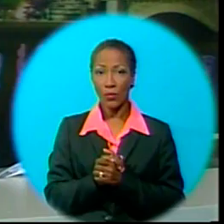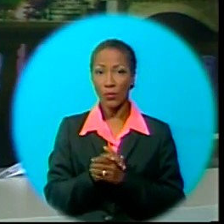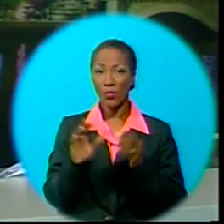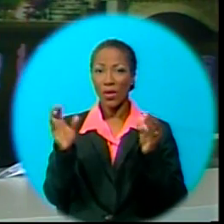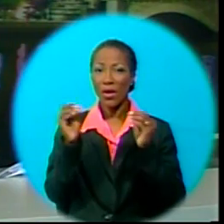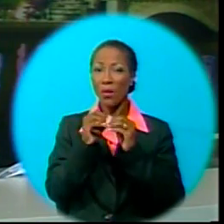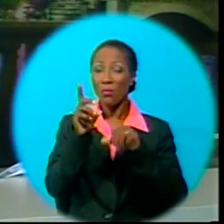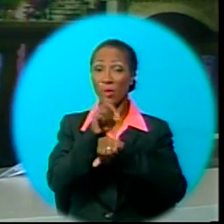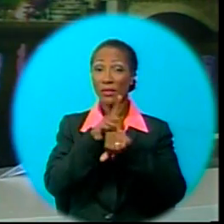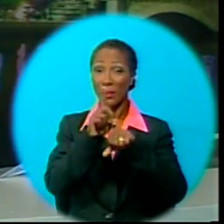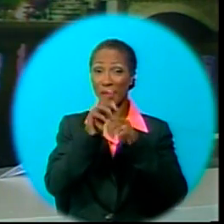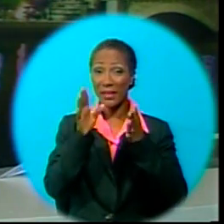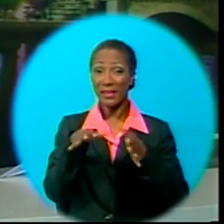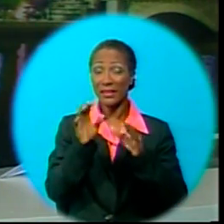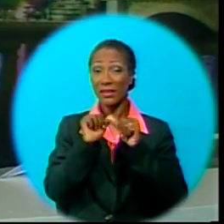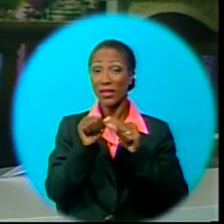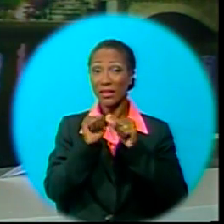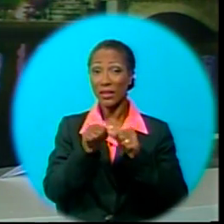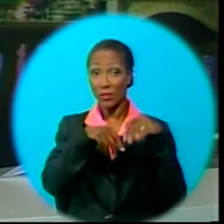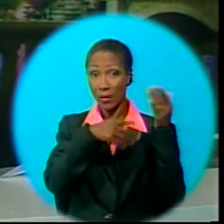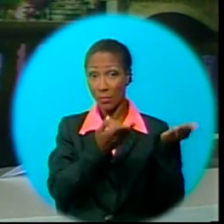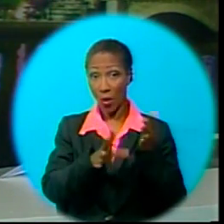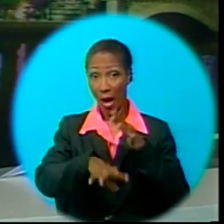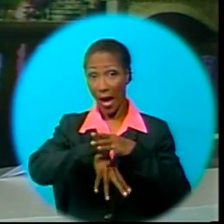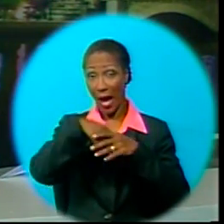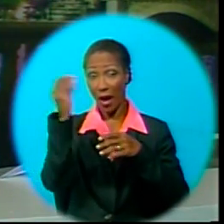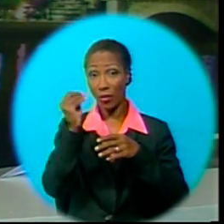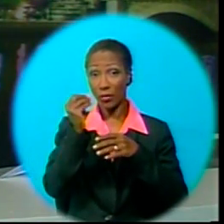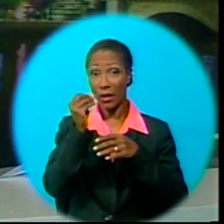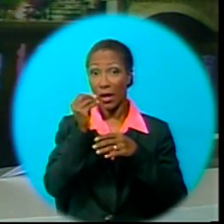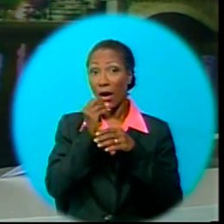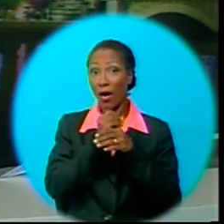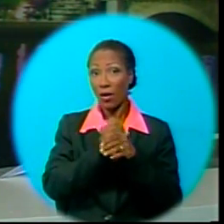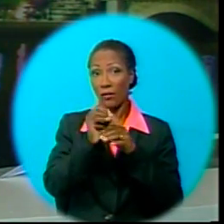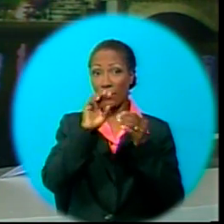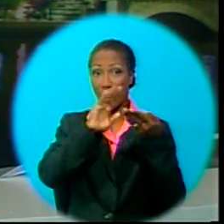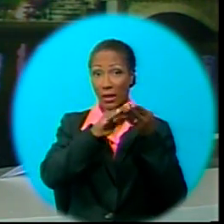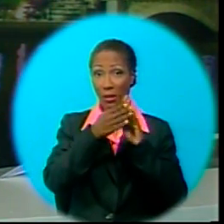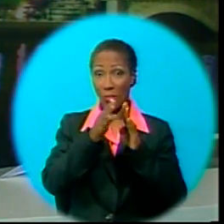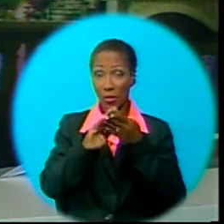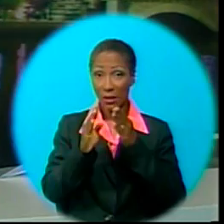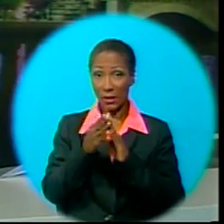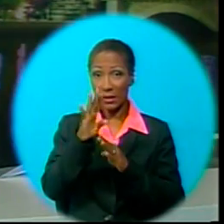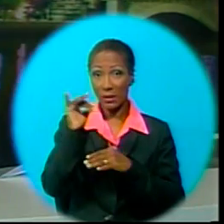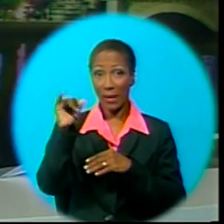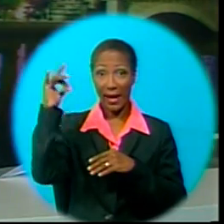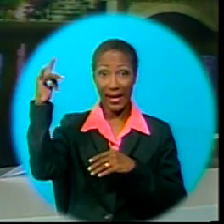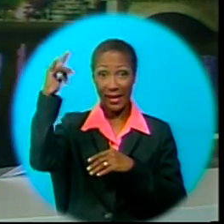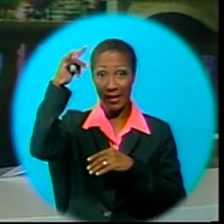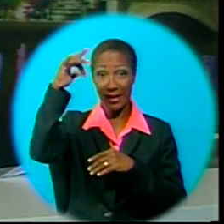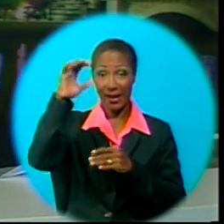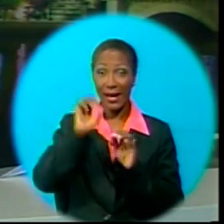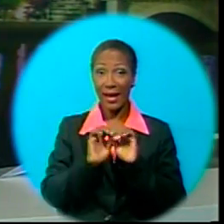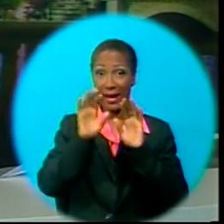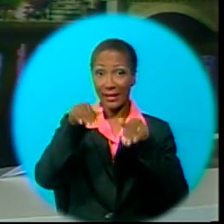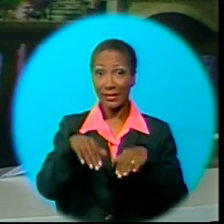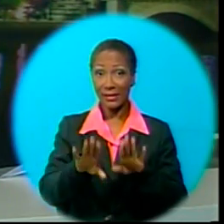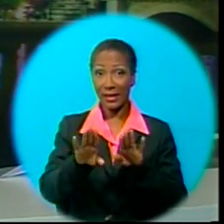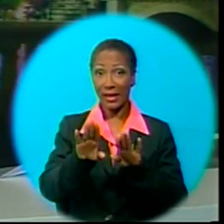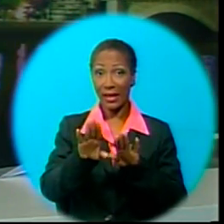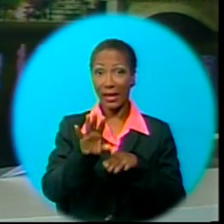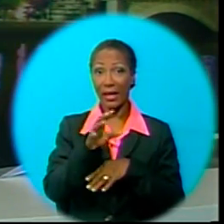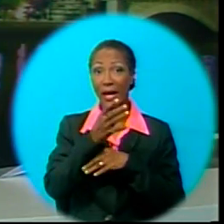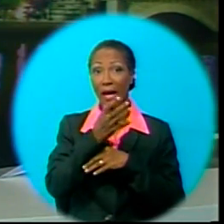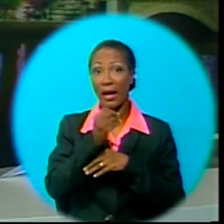More stranded Dominicans continue to be brought out of cut-off communities by air and sea. A crew comprising the Barbados Coast Guard